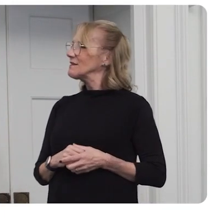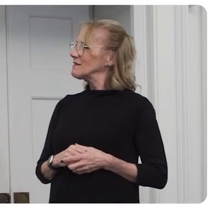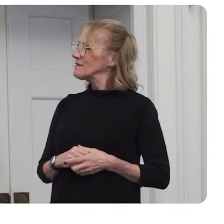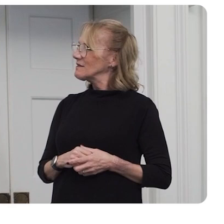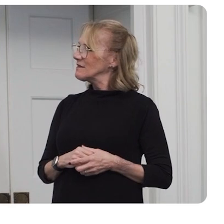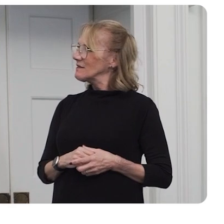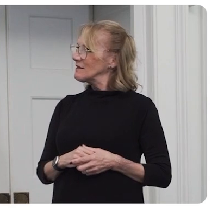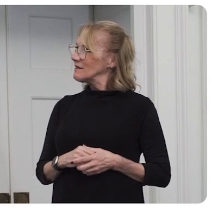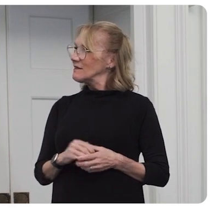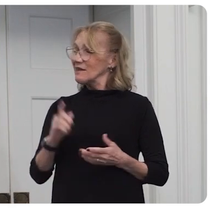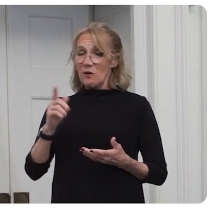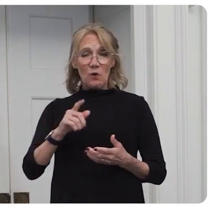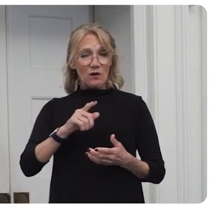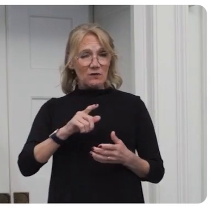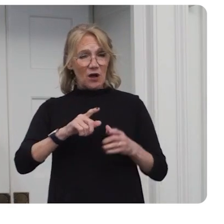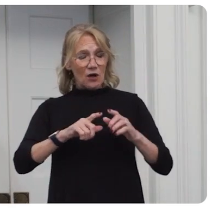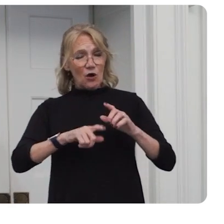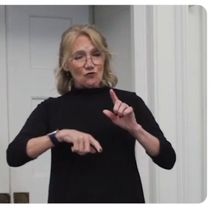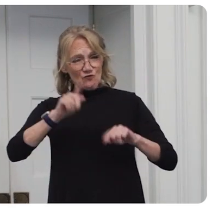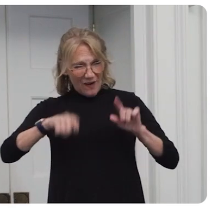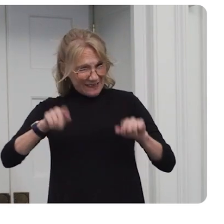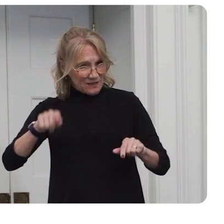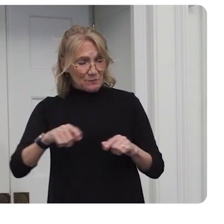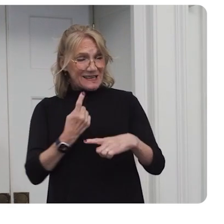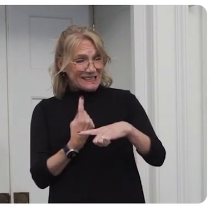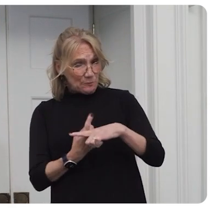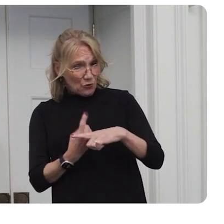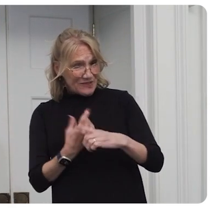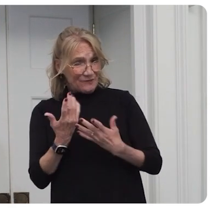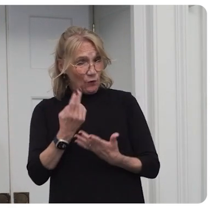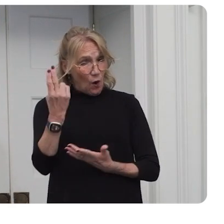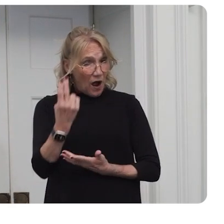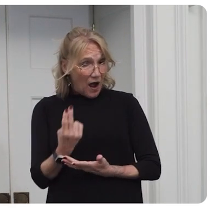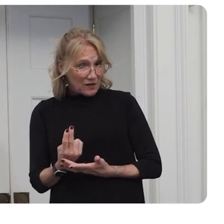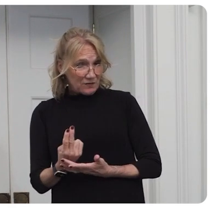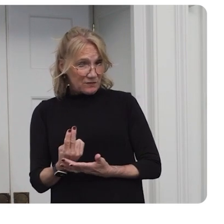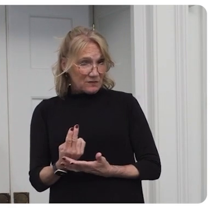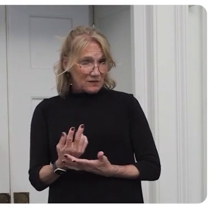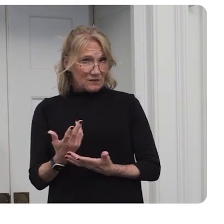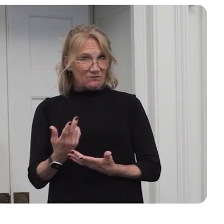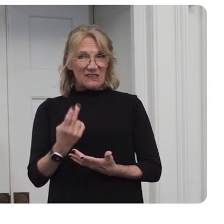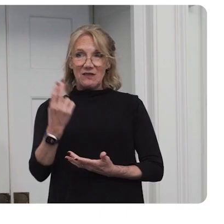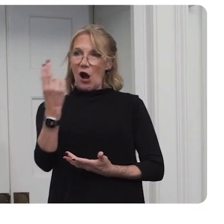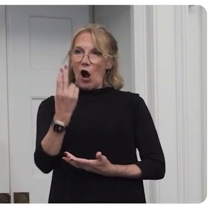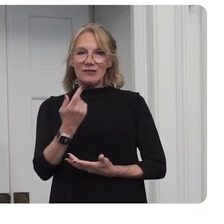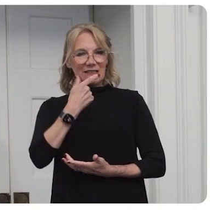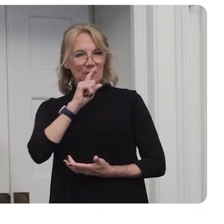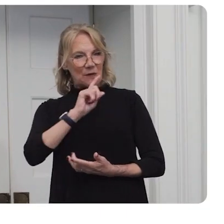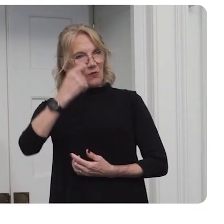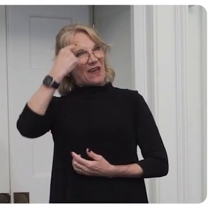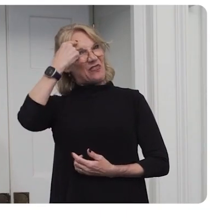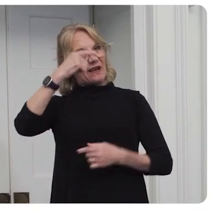Now, random obviously is a positive thing when being an artist, because that's kind of that's how we think